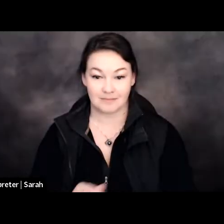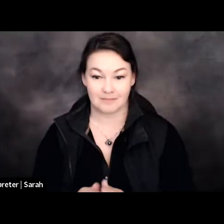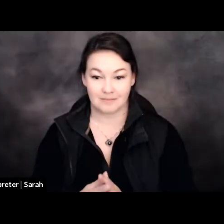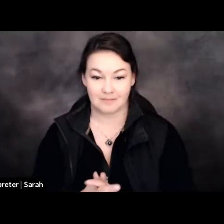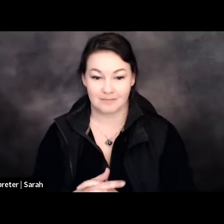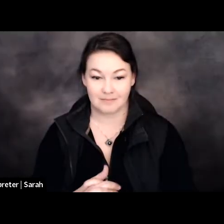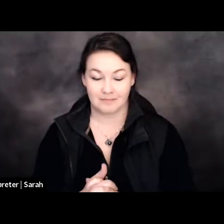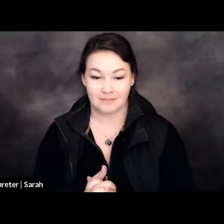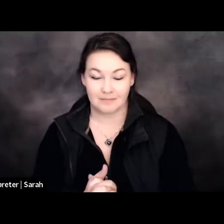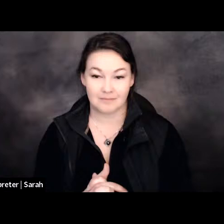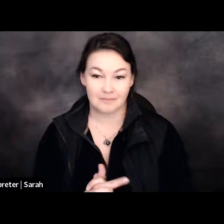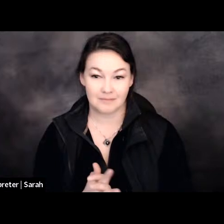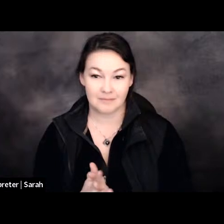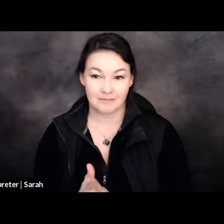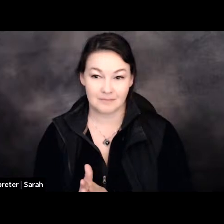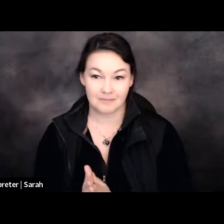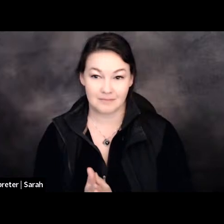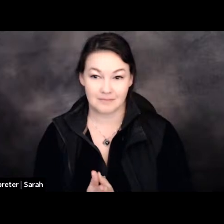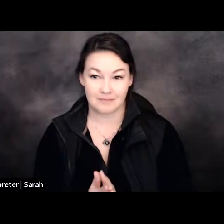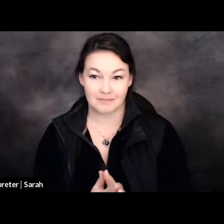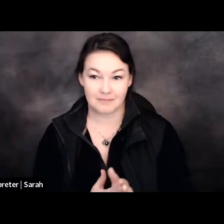okay.